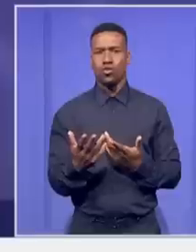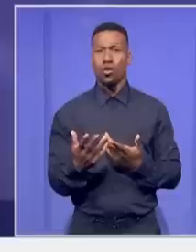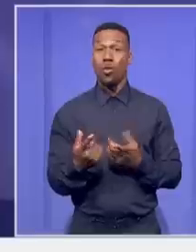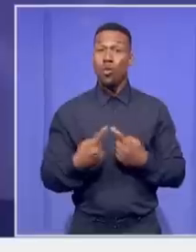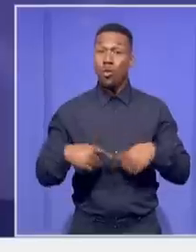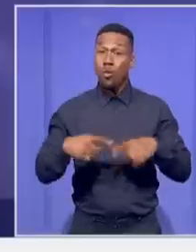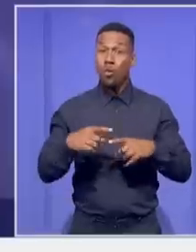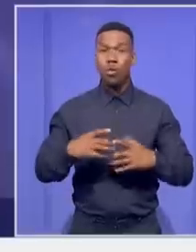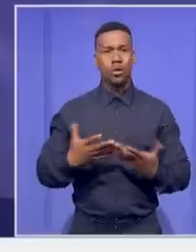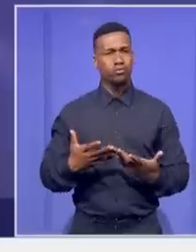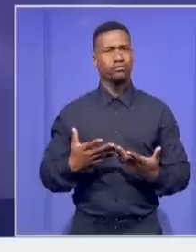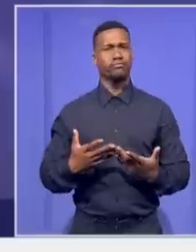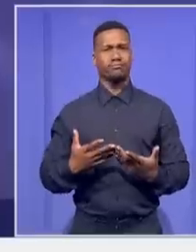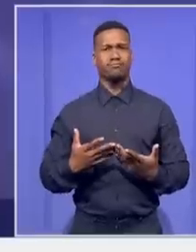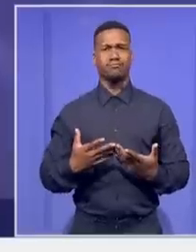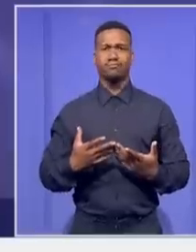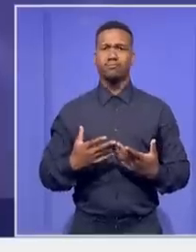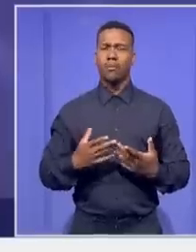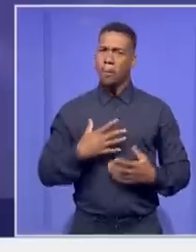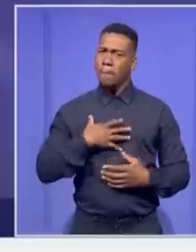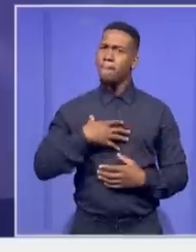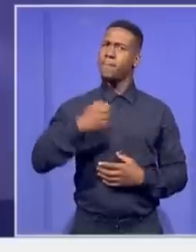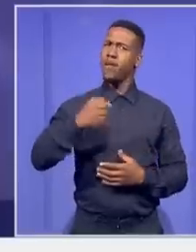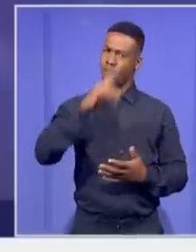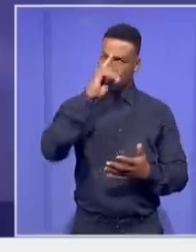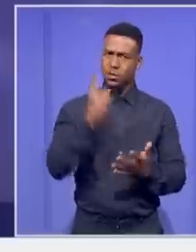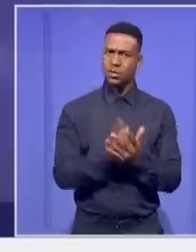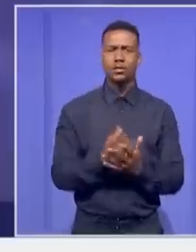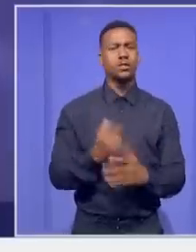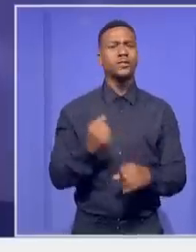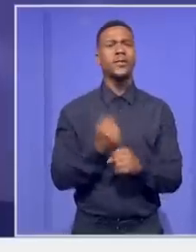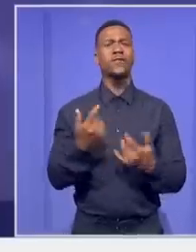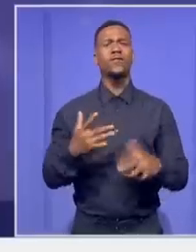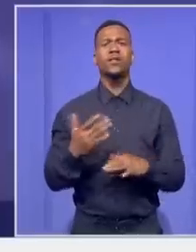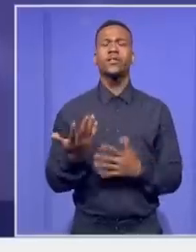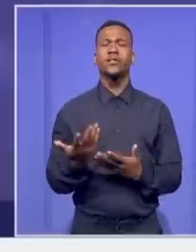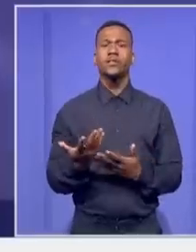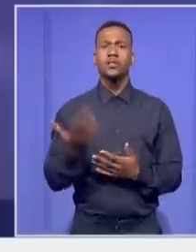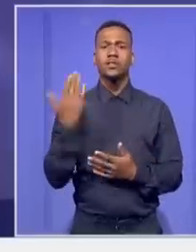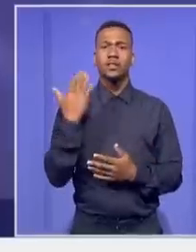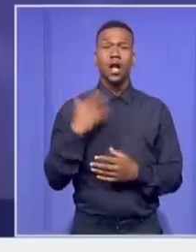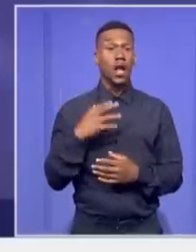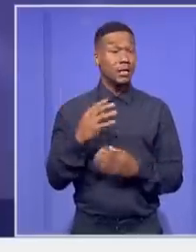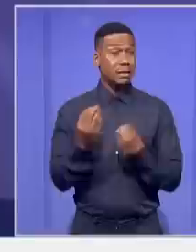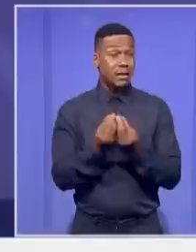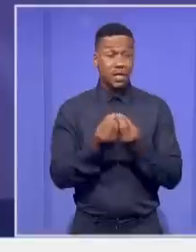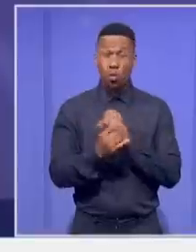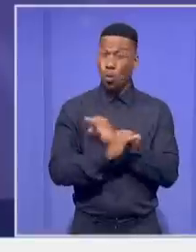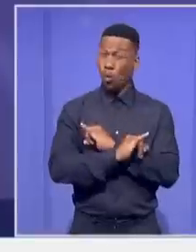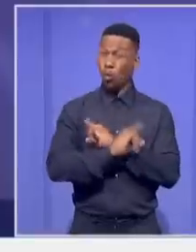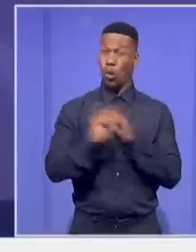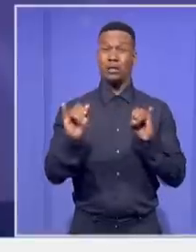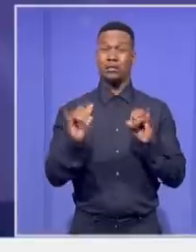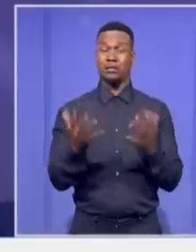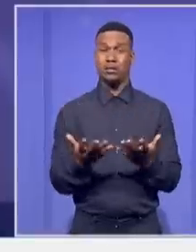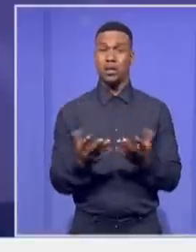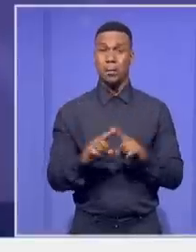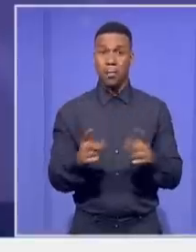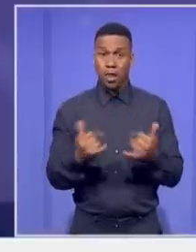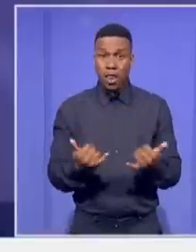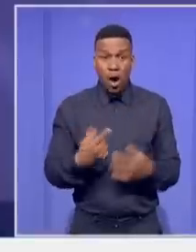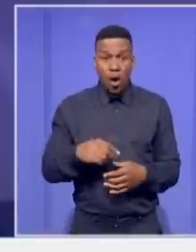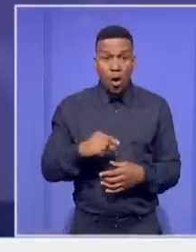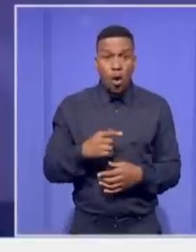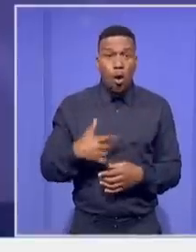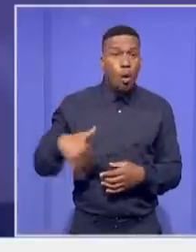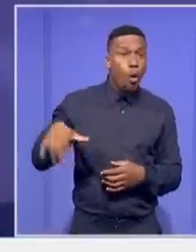bold decisions were taken at a time when things looked much worse for our party. And then all of us worked very